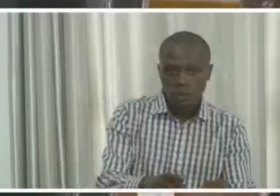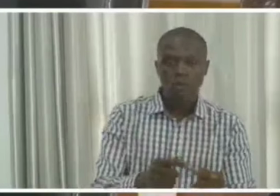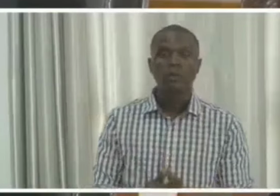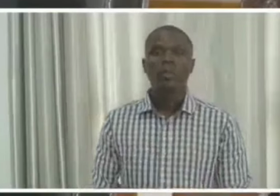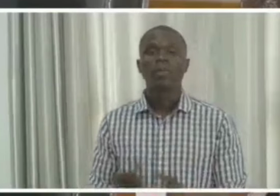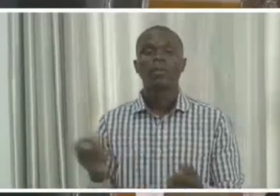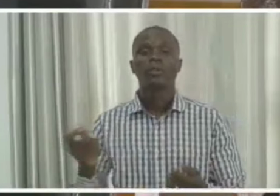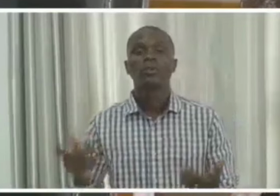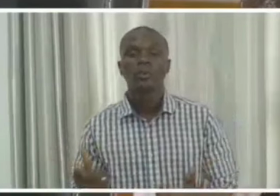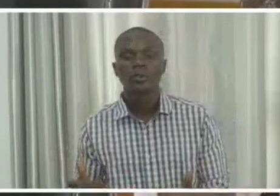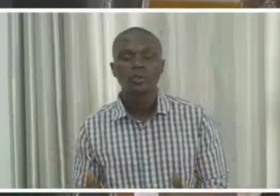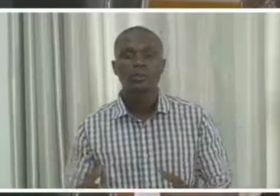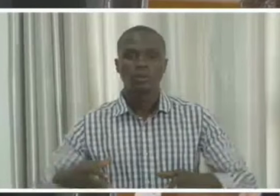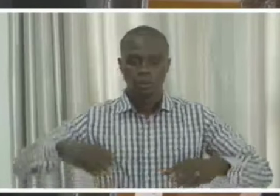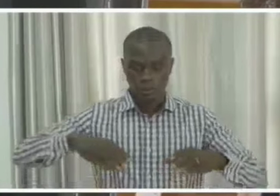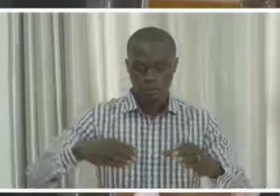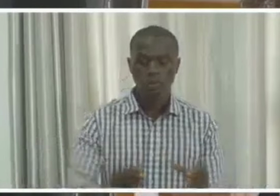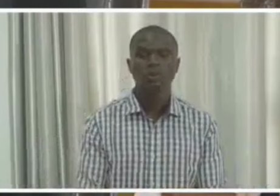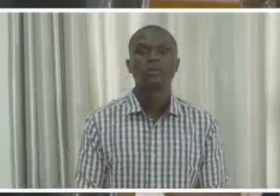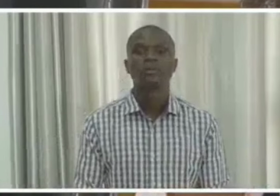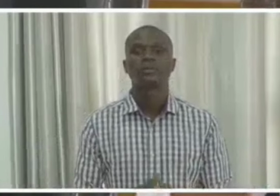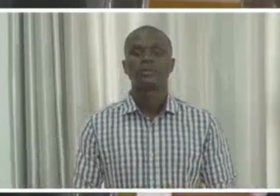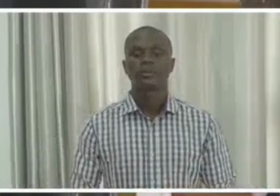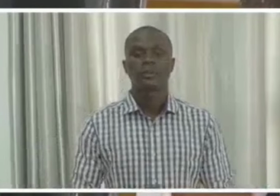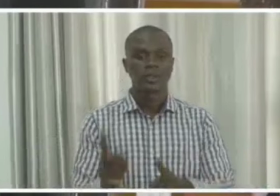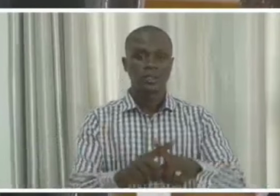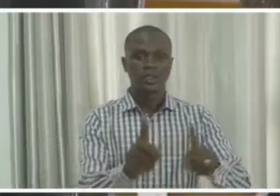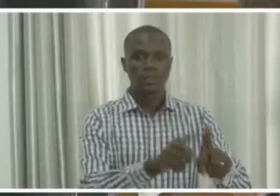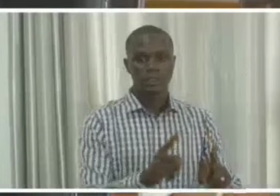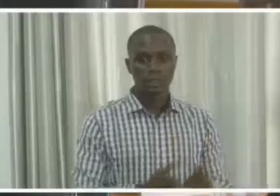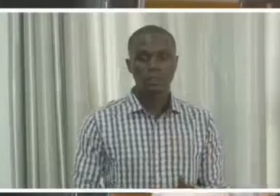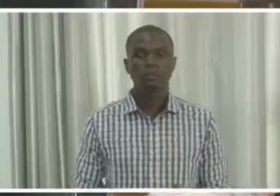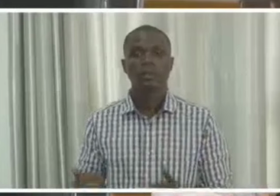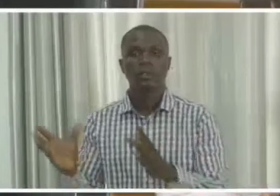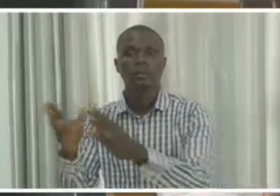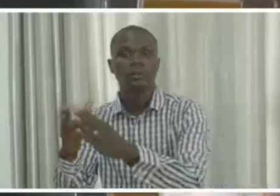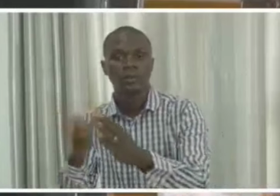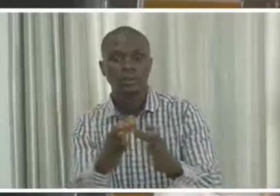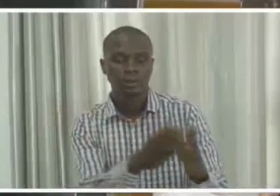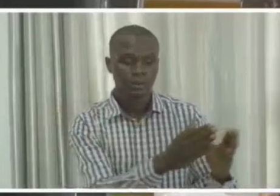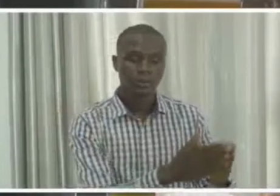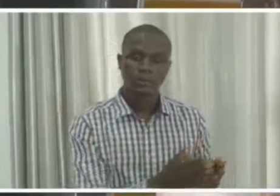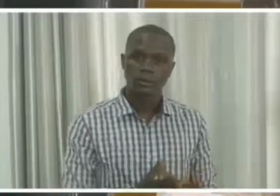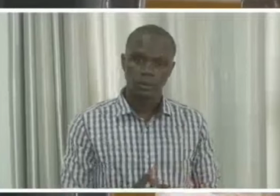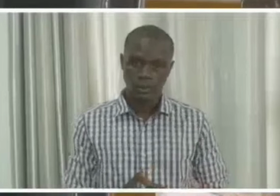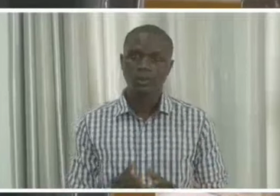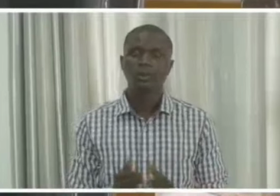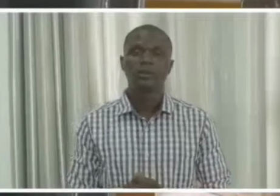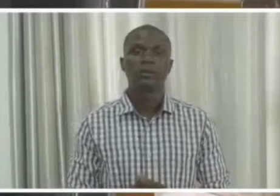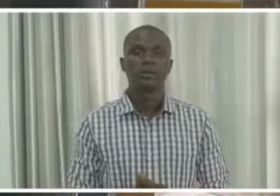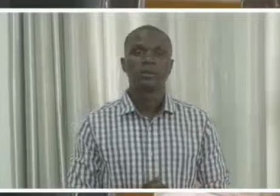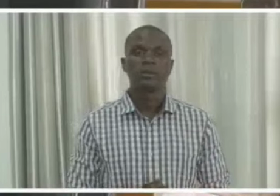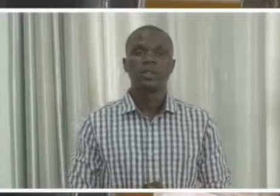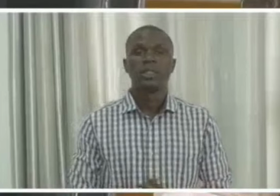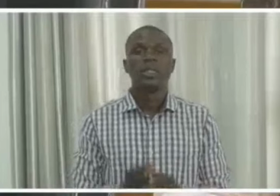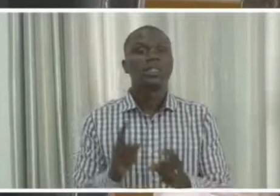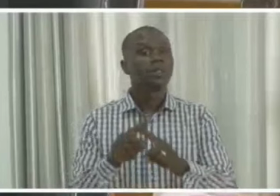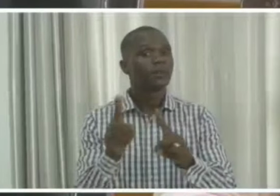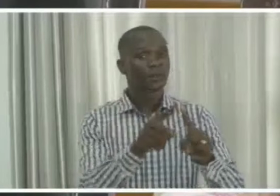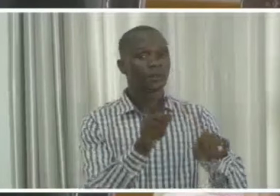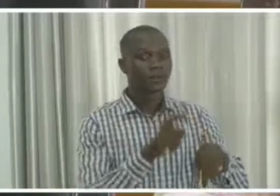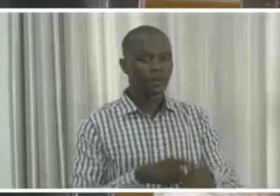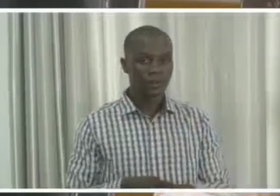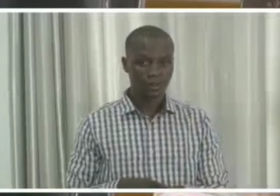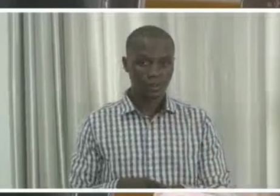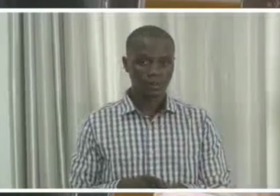convention. The different convention, then the oldest then conference here at different time there.